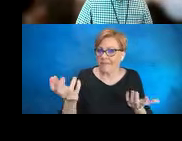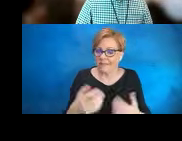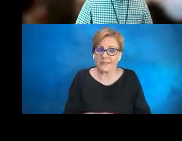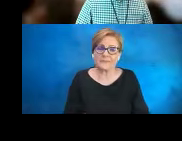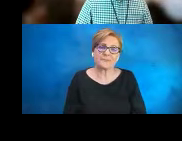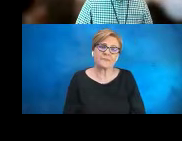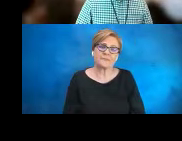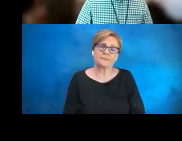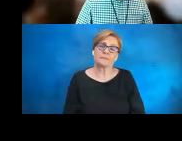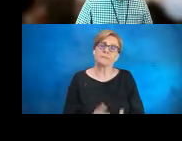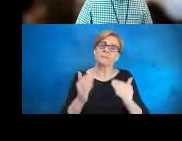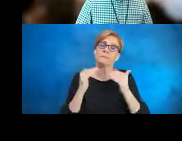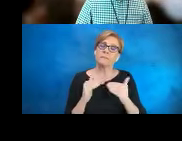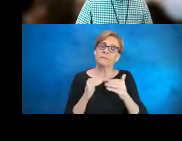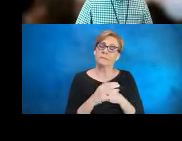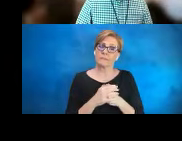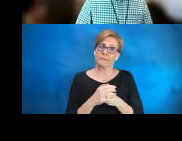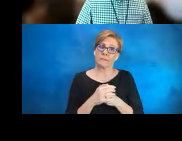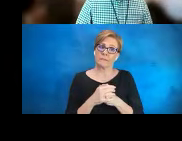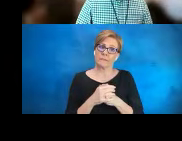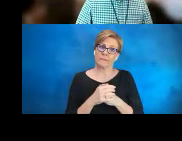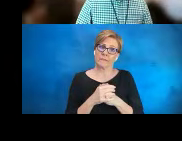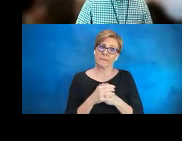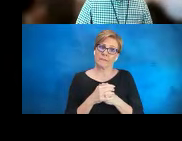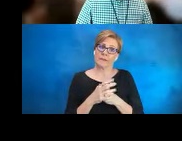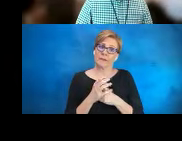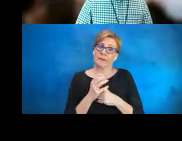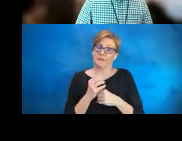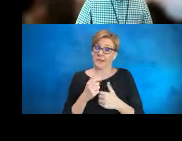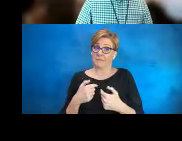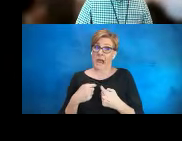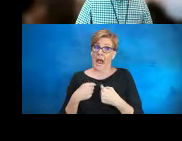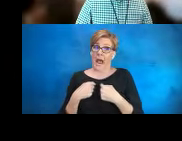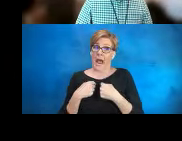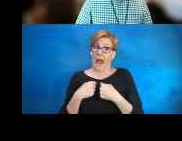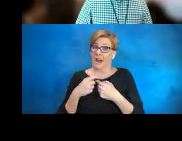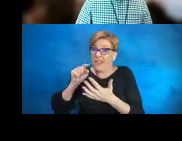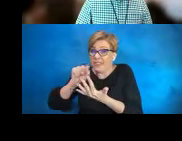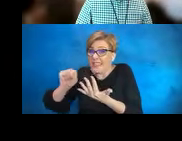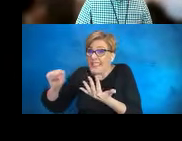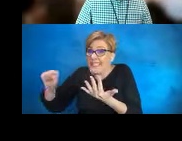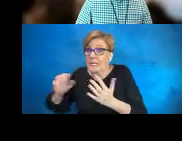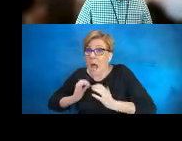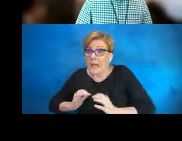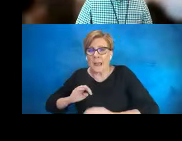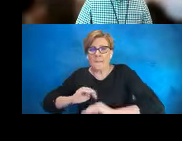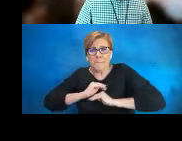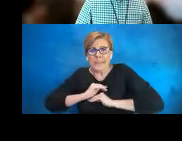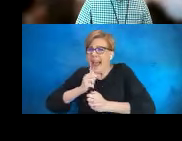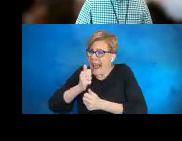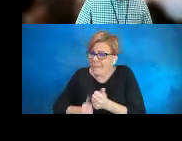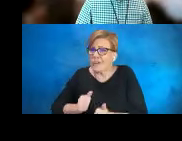Somebody said they're meeting every single day, referring to a client, they're meeting every single eligibility standard and they're just getting